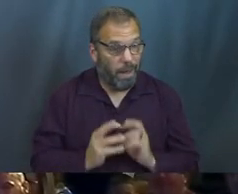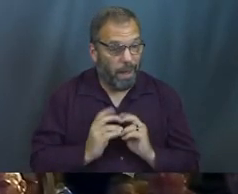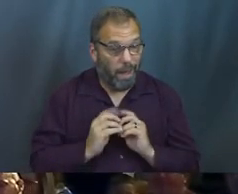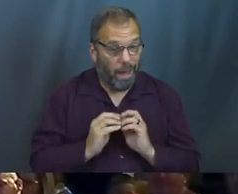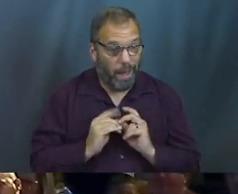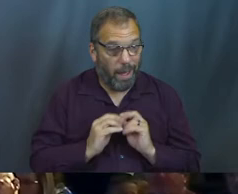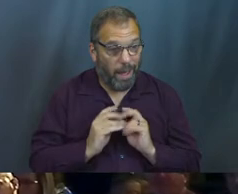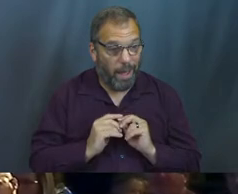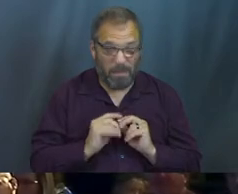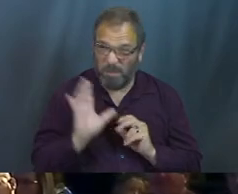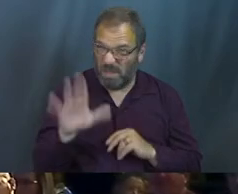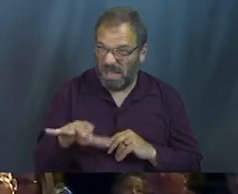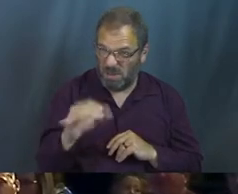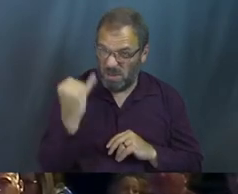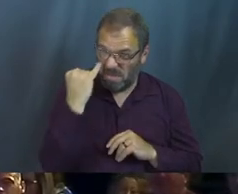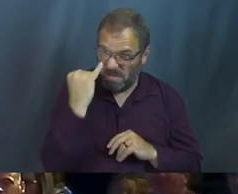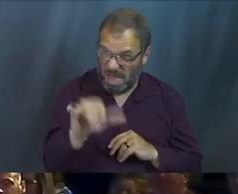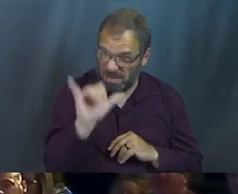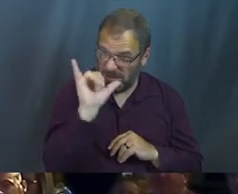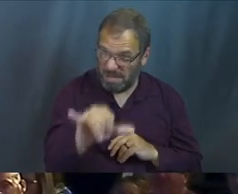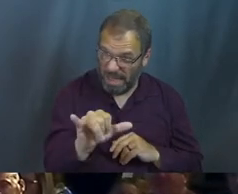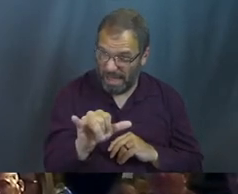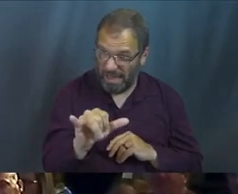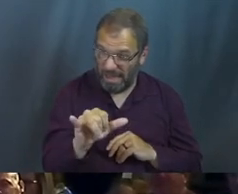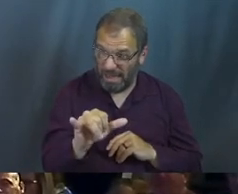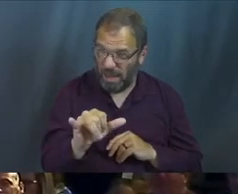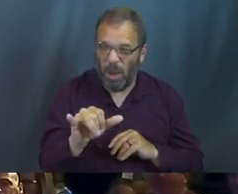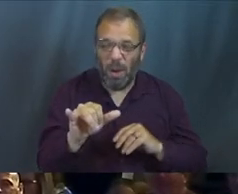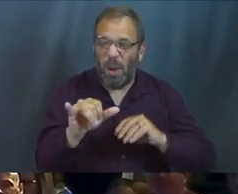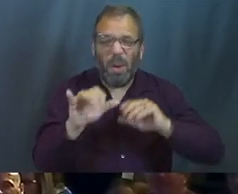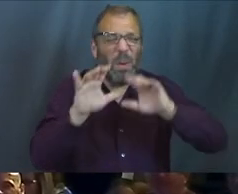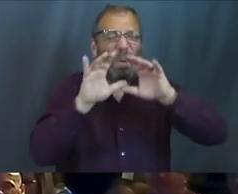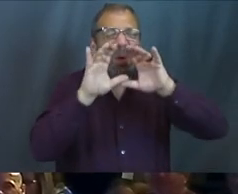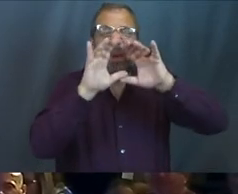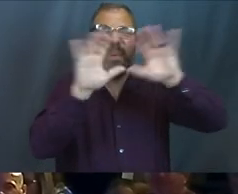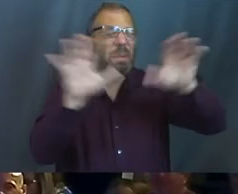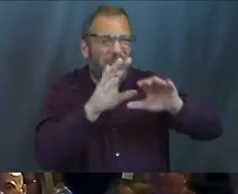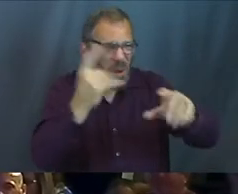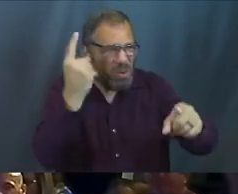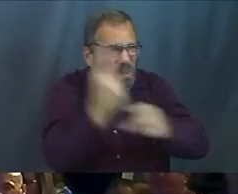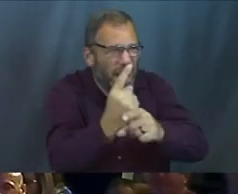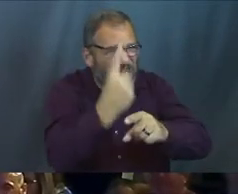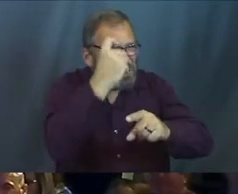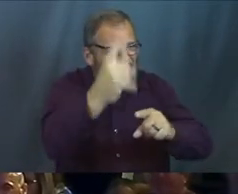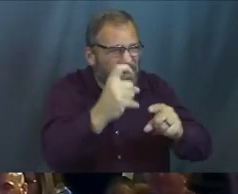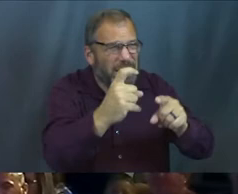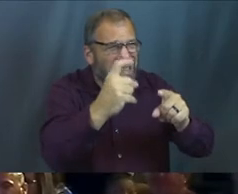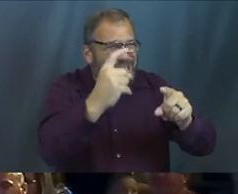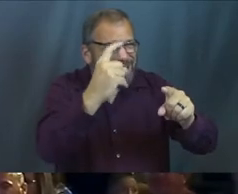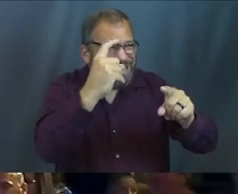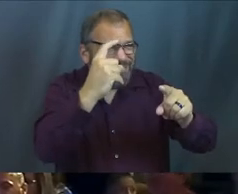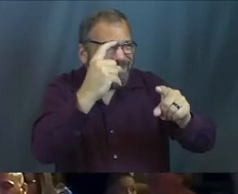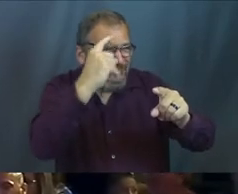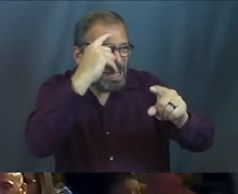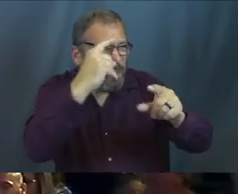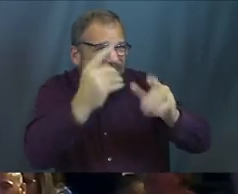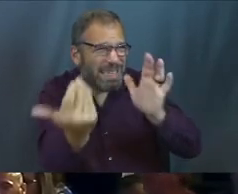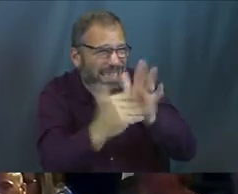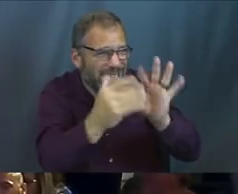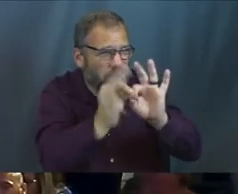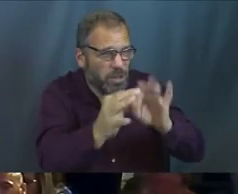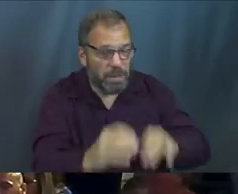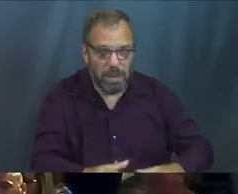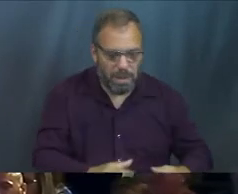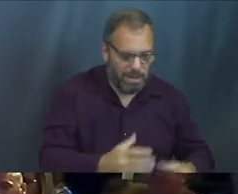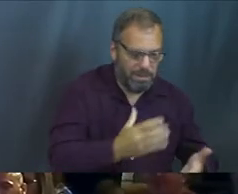You know what I'm saying? Can you imagine that? He's like, are sure that was right? You want to run? Just think about a few more minutes, and I'll come back to you. You know what I mean? It's like,